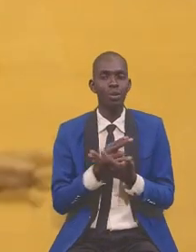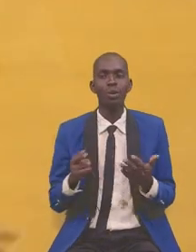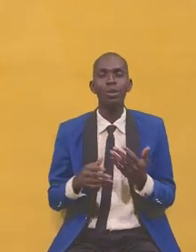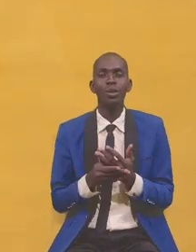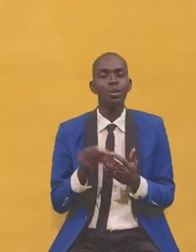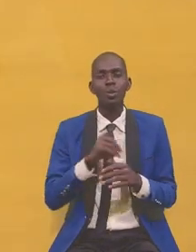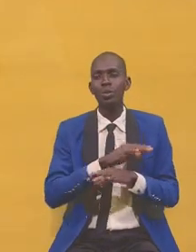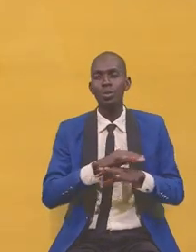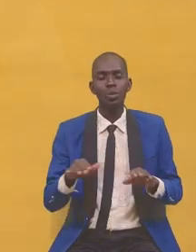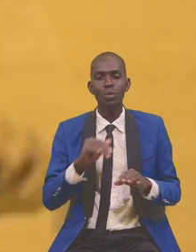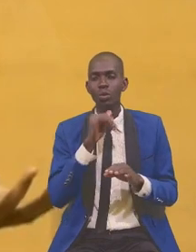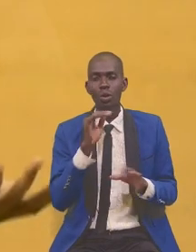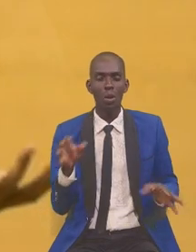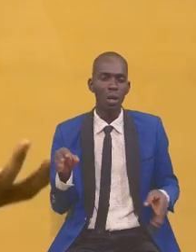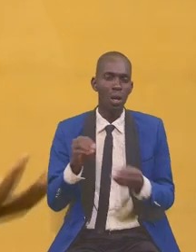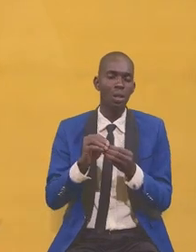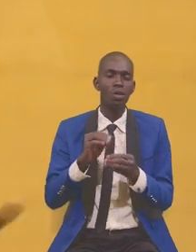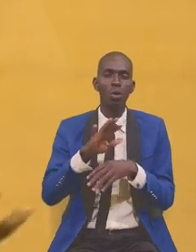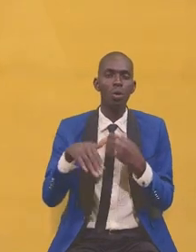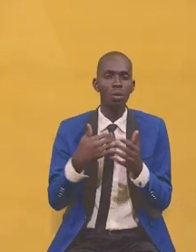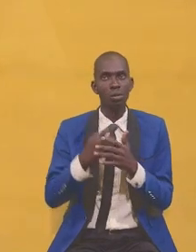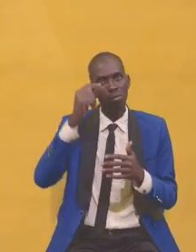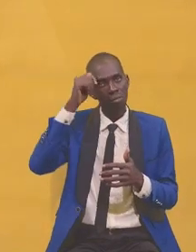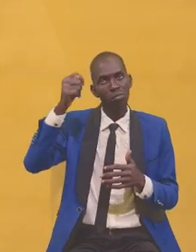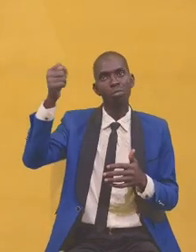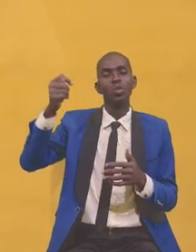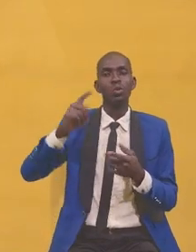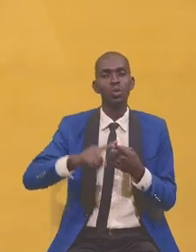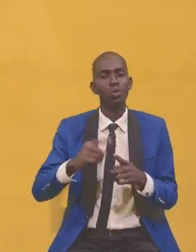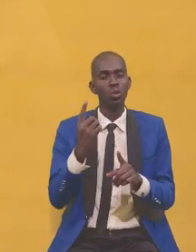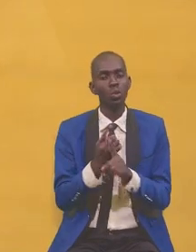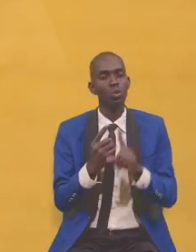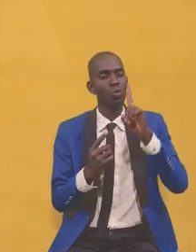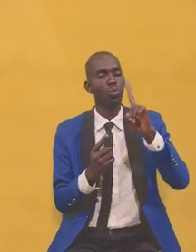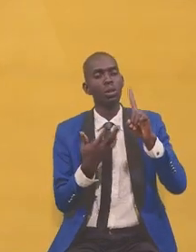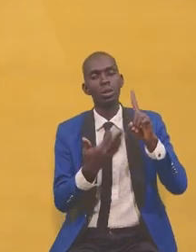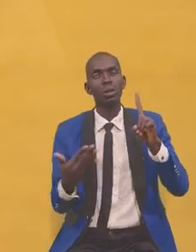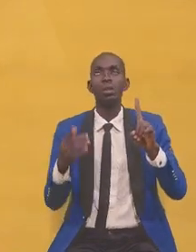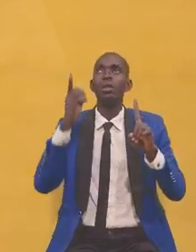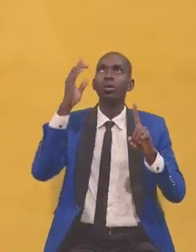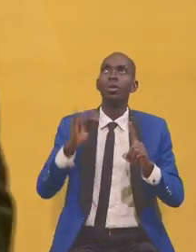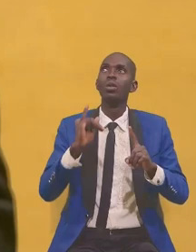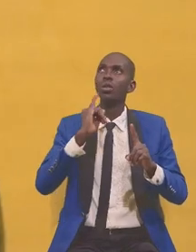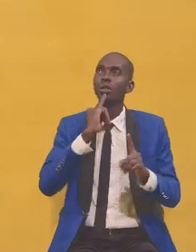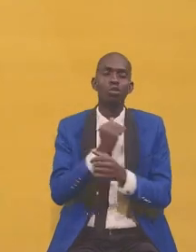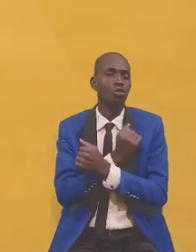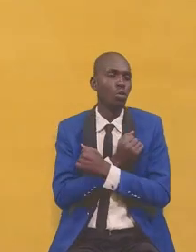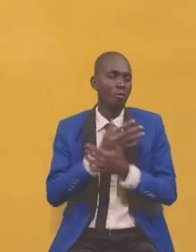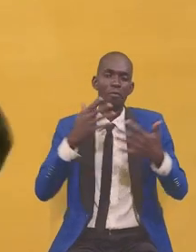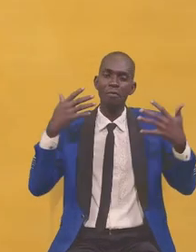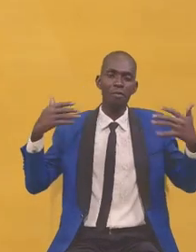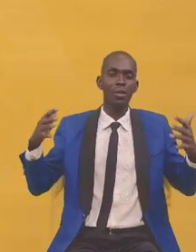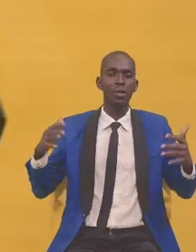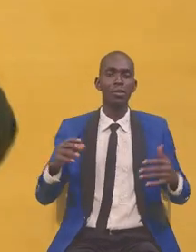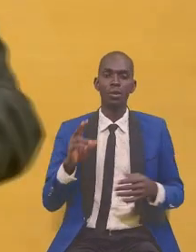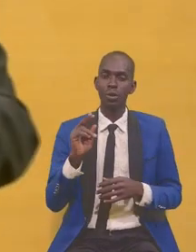whole theology on God is love. God is holy. God is judge. And God will judge